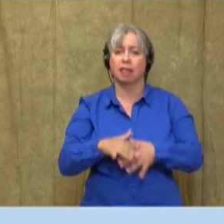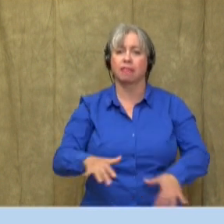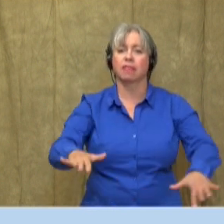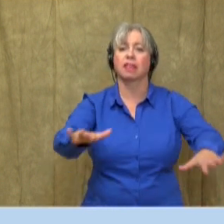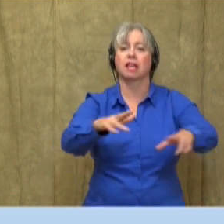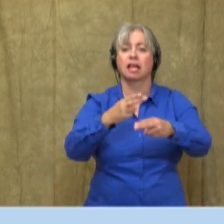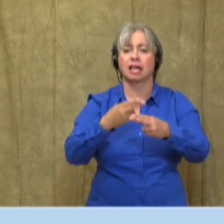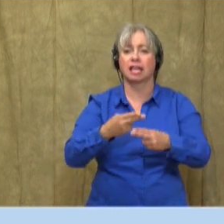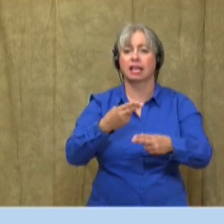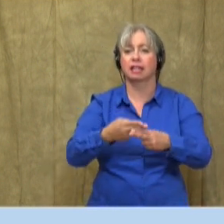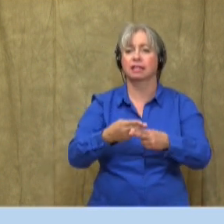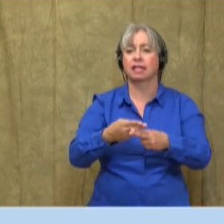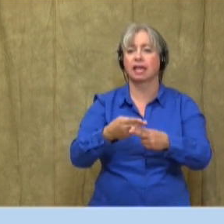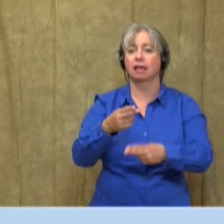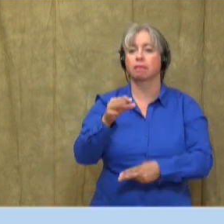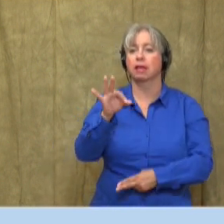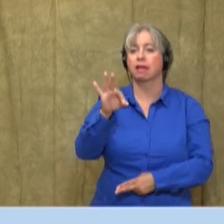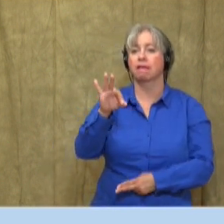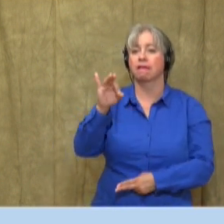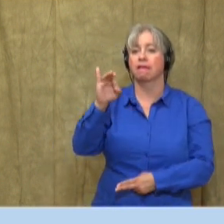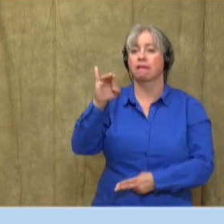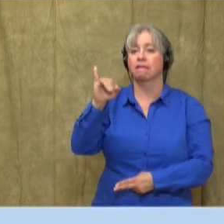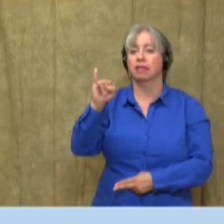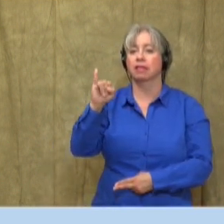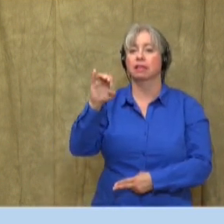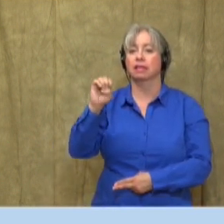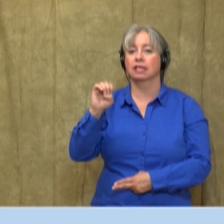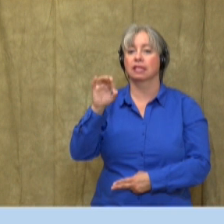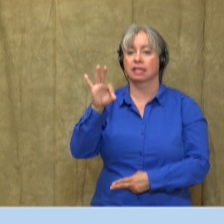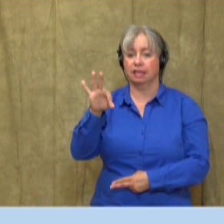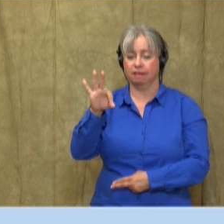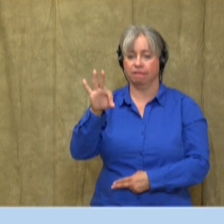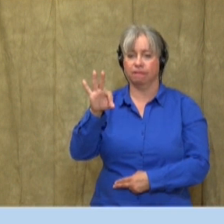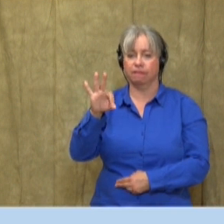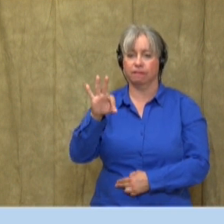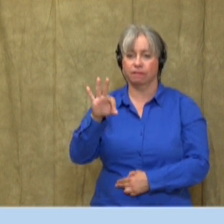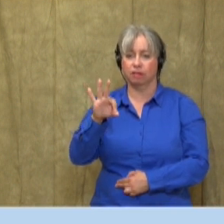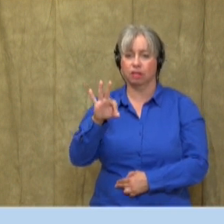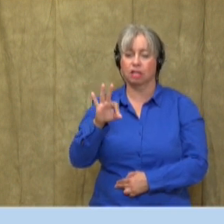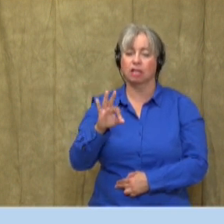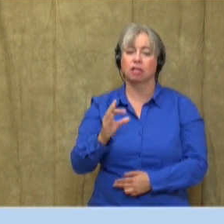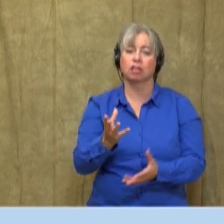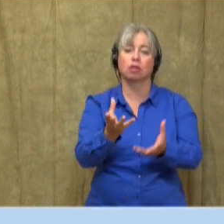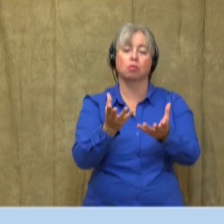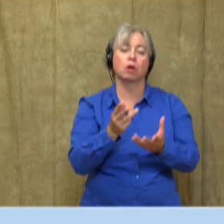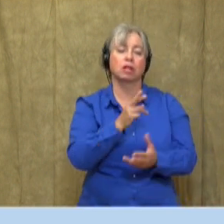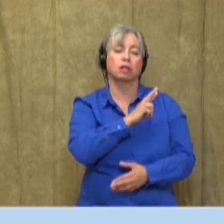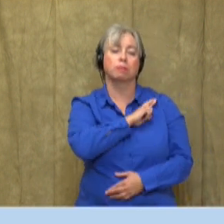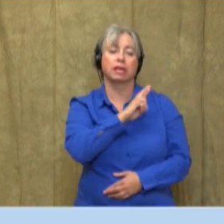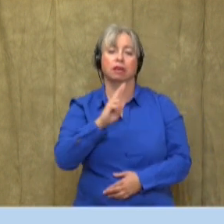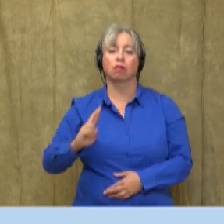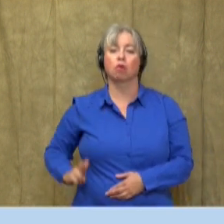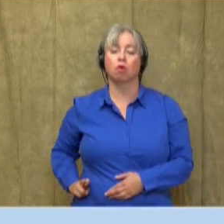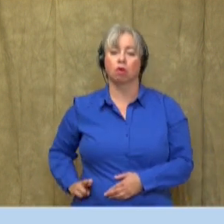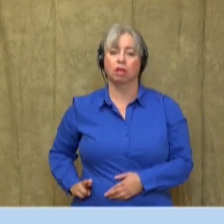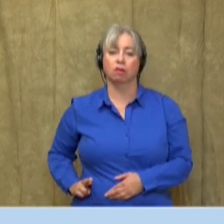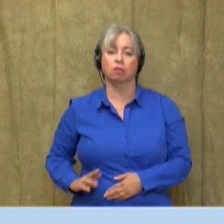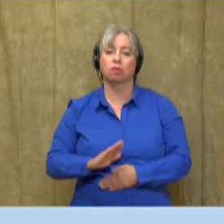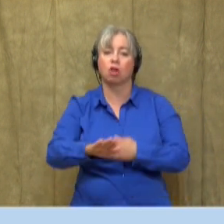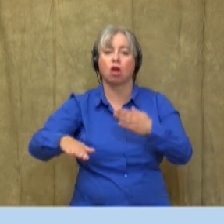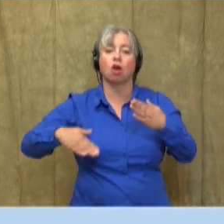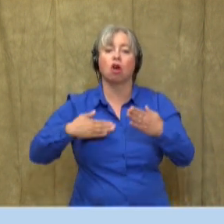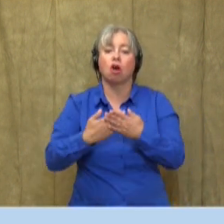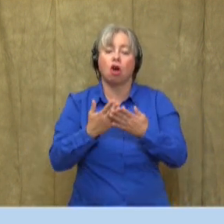a fief. So you actually gave a fief to the person that you wanted to be loyal to you. So all the land in the